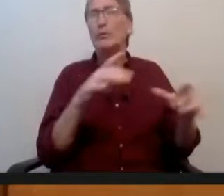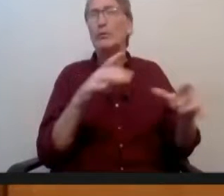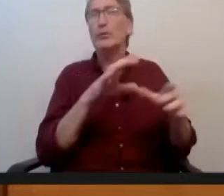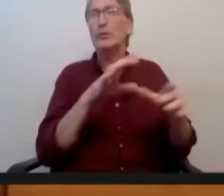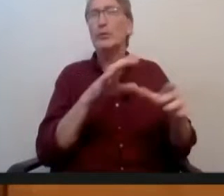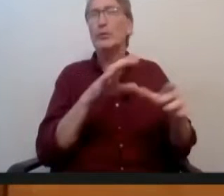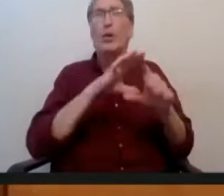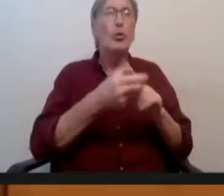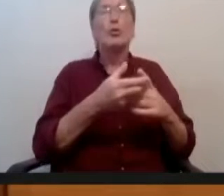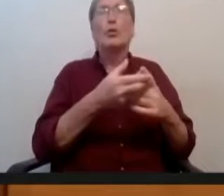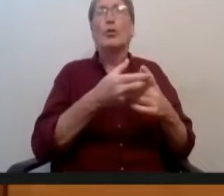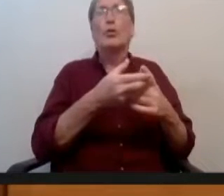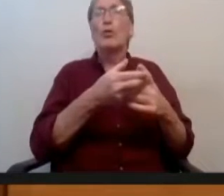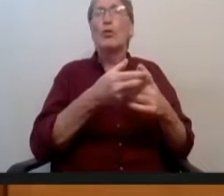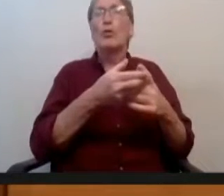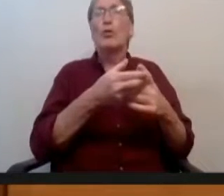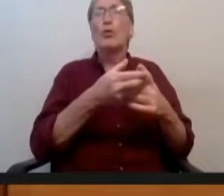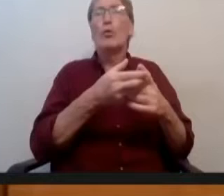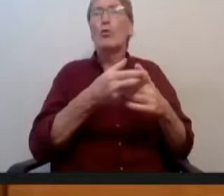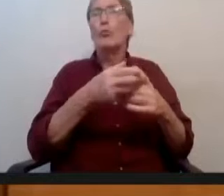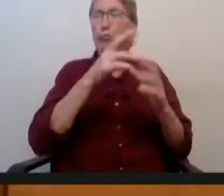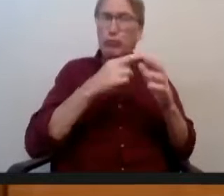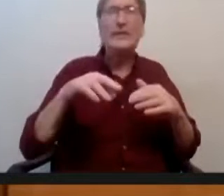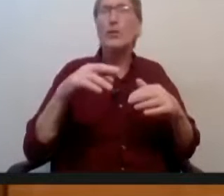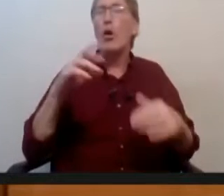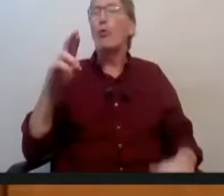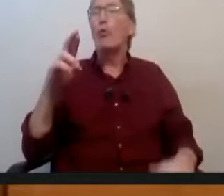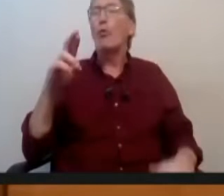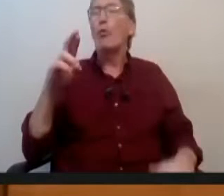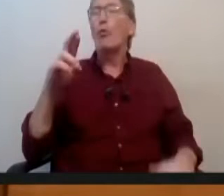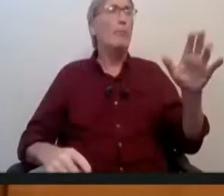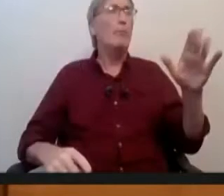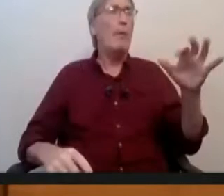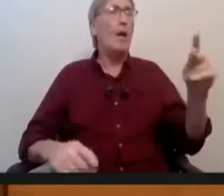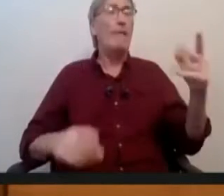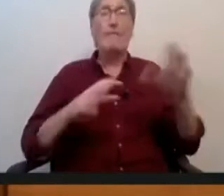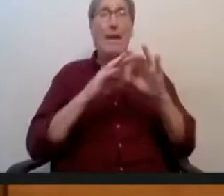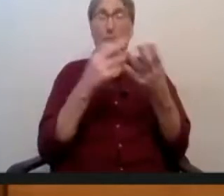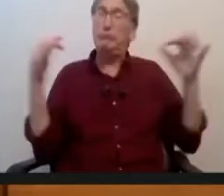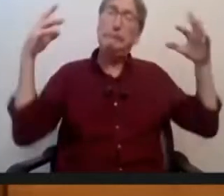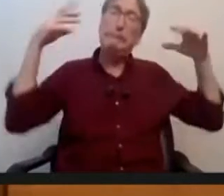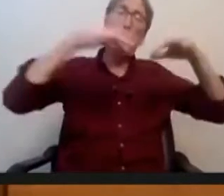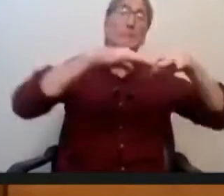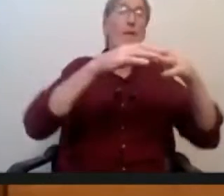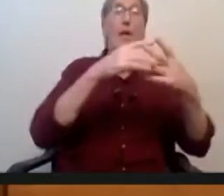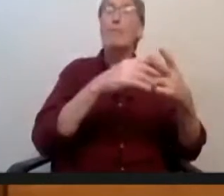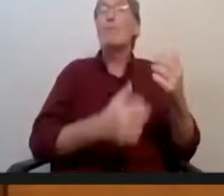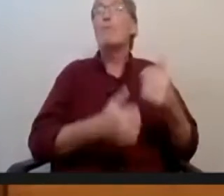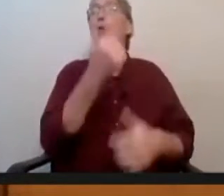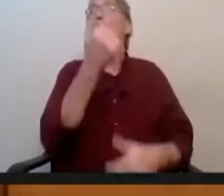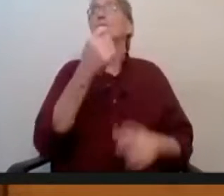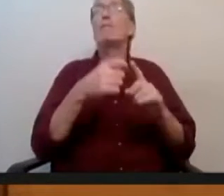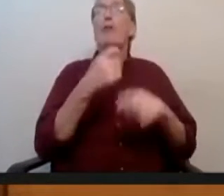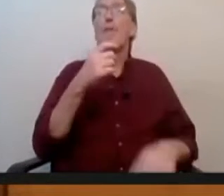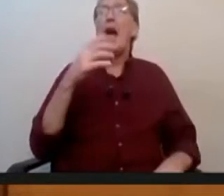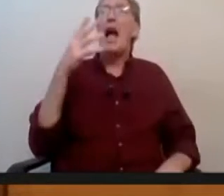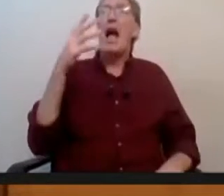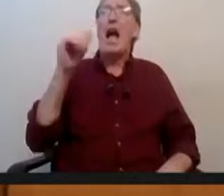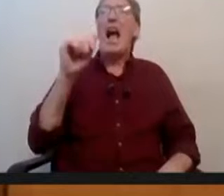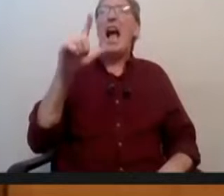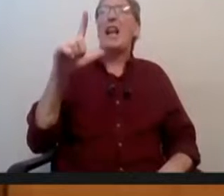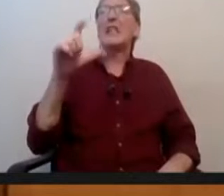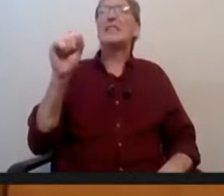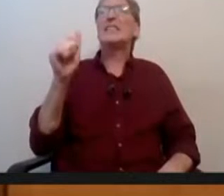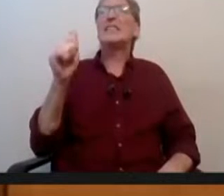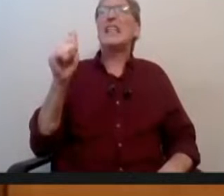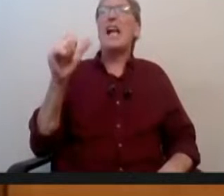families made them feel more at ease in a strange new land. They came primarily from Alsace-Lorraine, Hesse-Darmstadt,